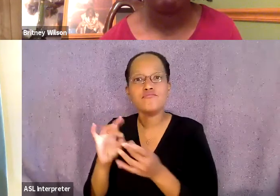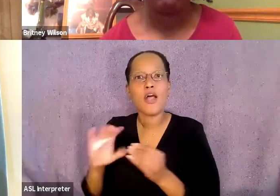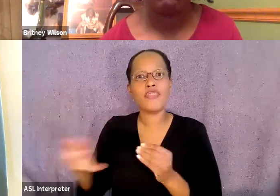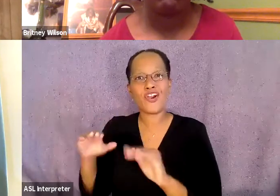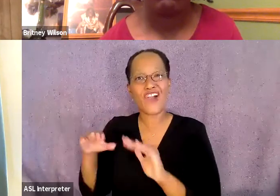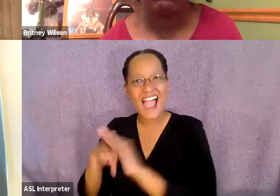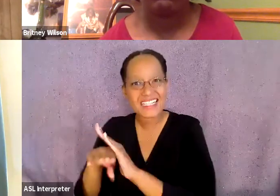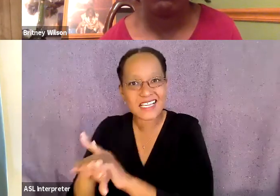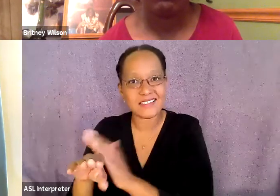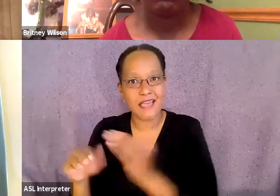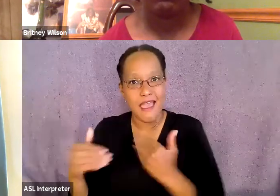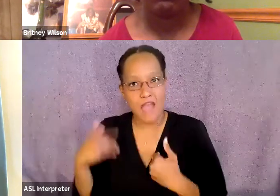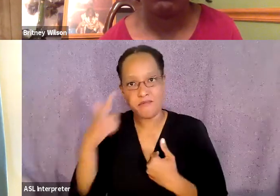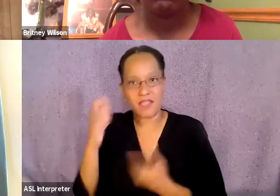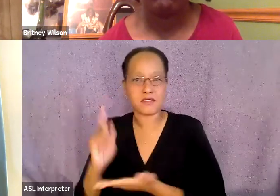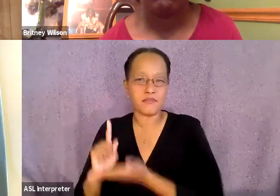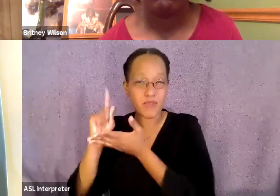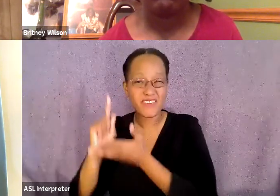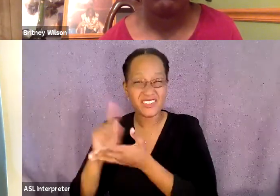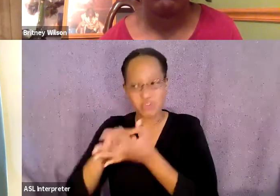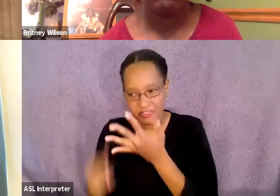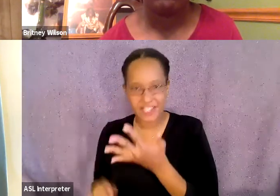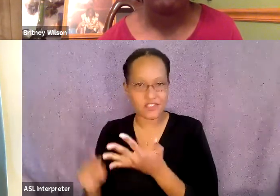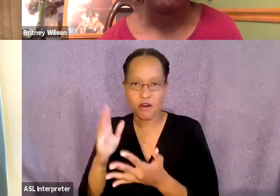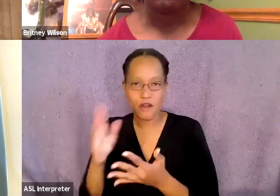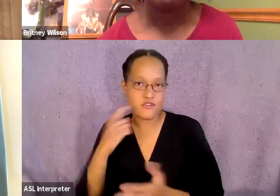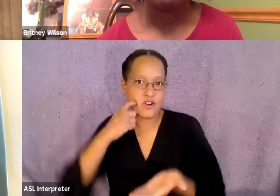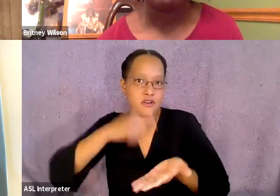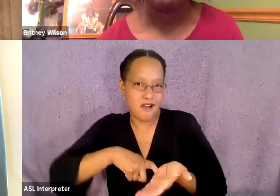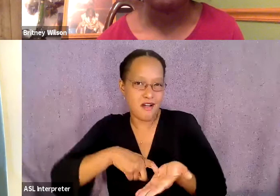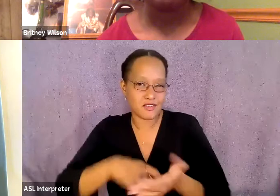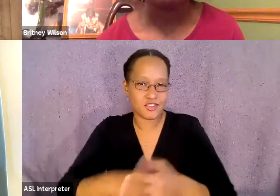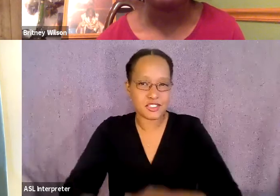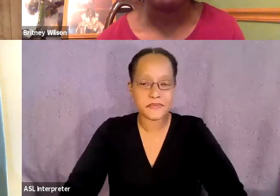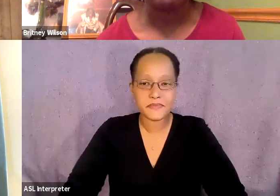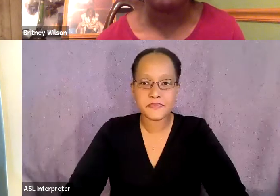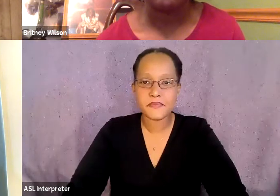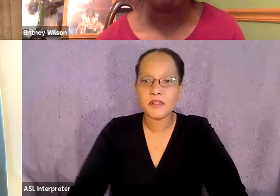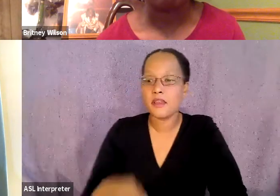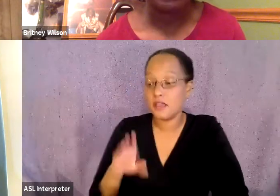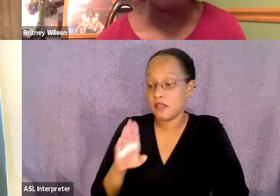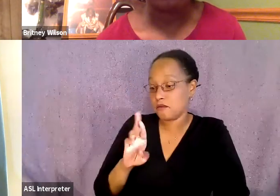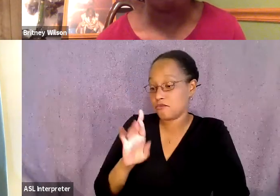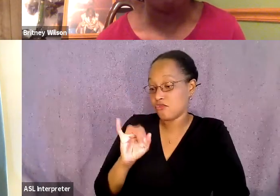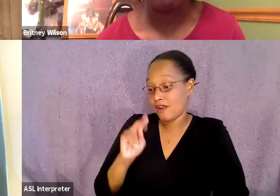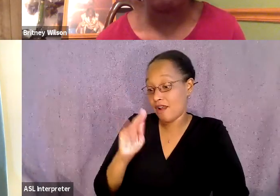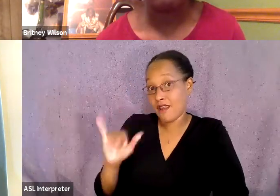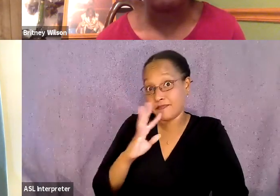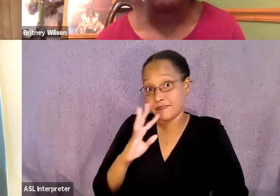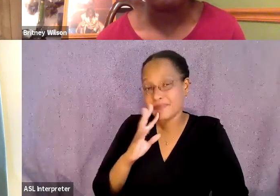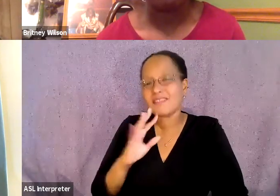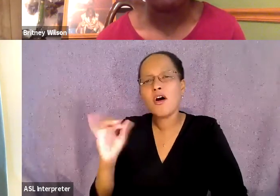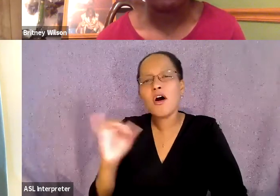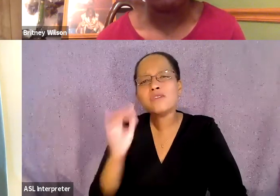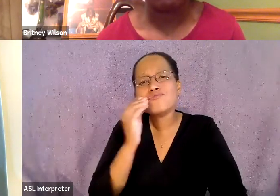never acknowledged, and that's a problem. Like you said, it is. Yeah, I also think that Black media forms